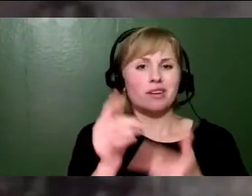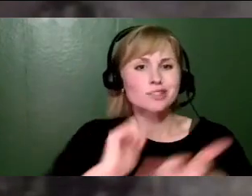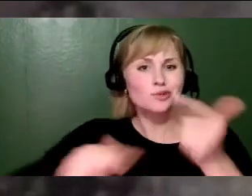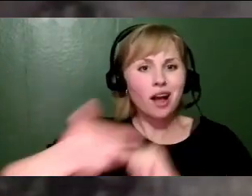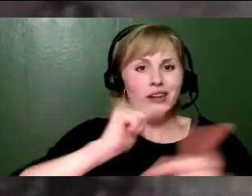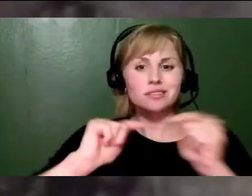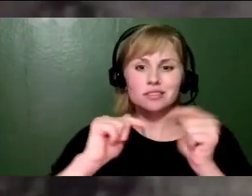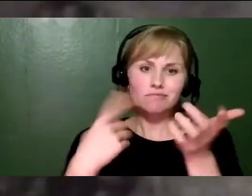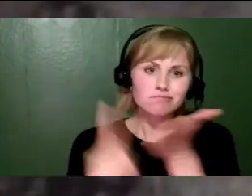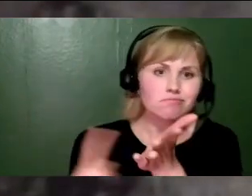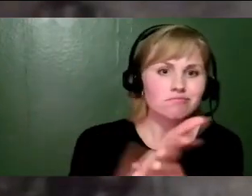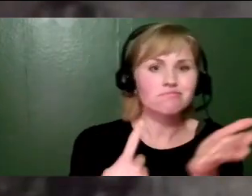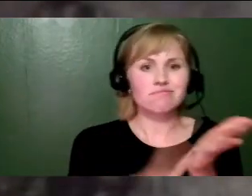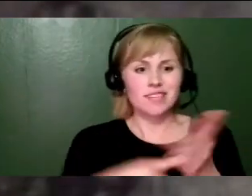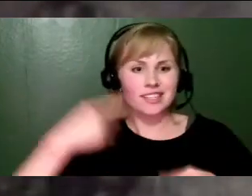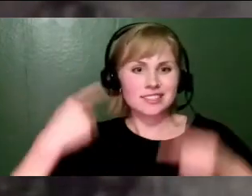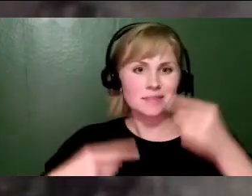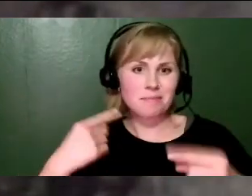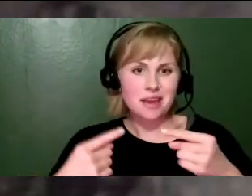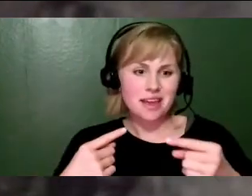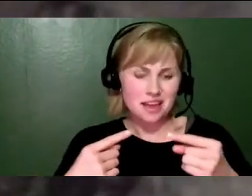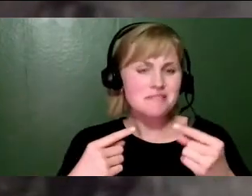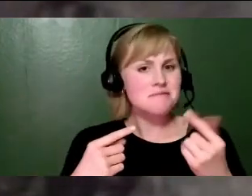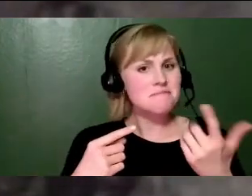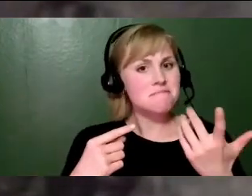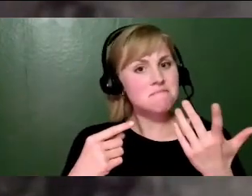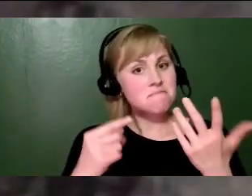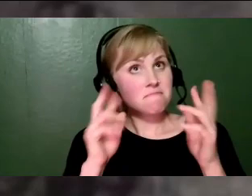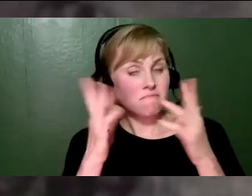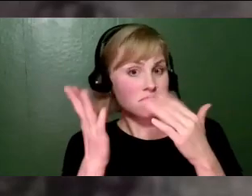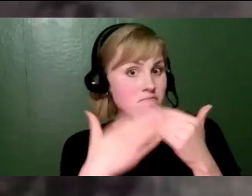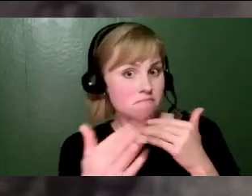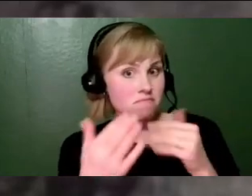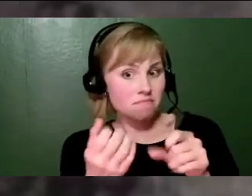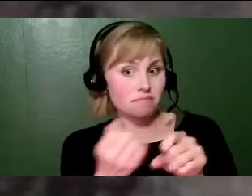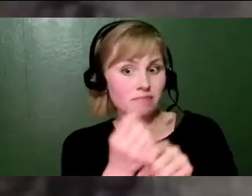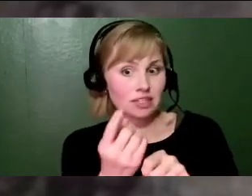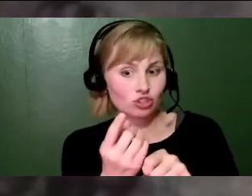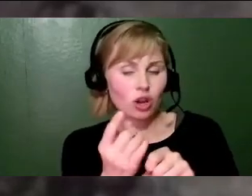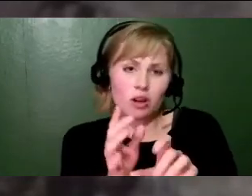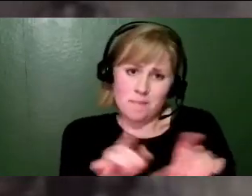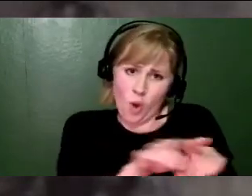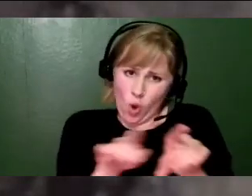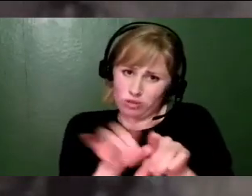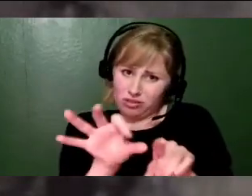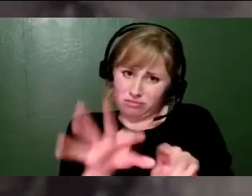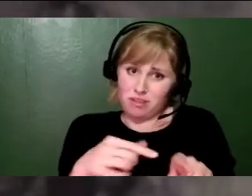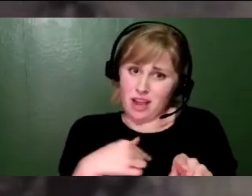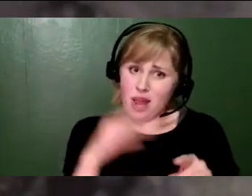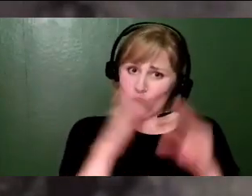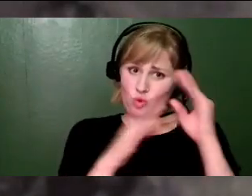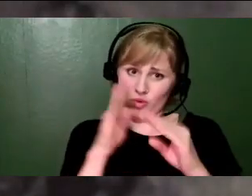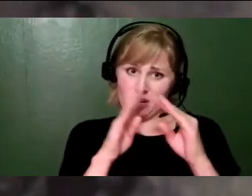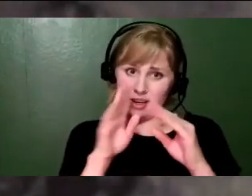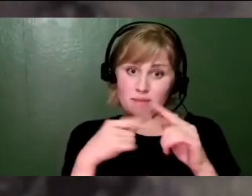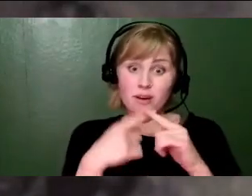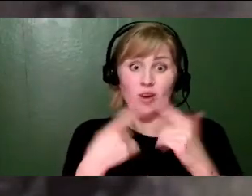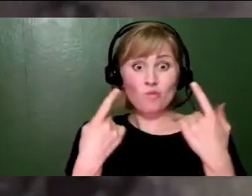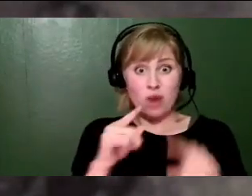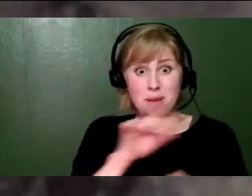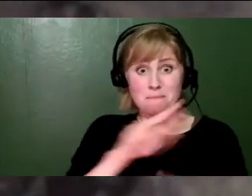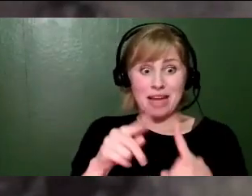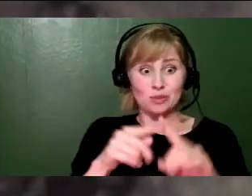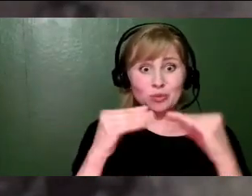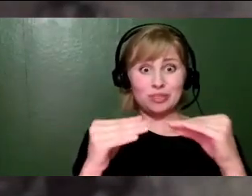same material every year. So those are, and I'm extremely worried about it all and how I'm going to catch up to all the skills